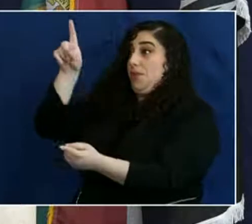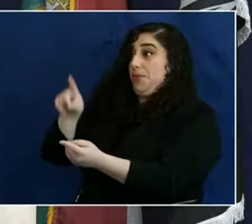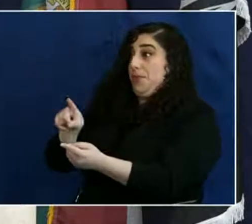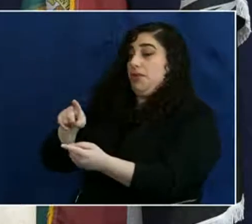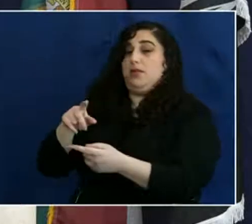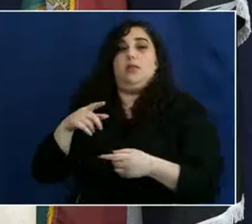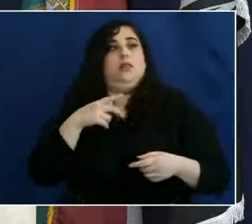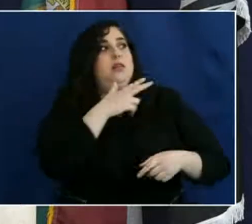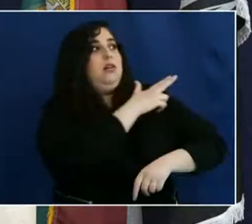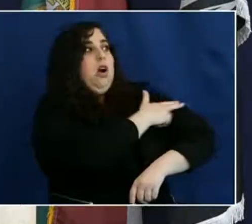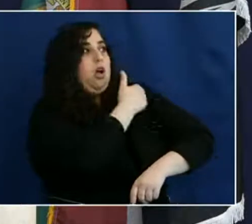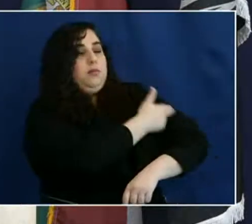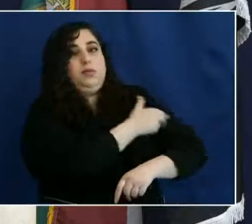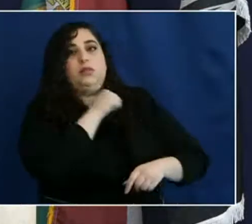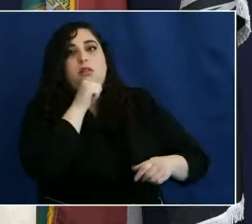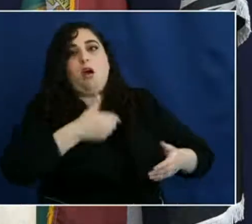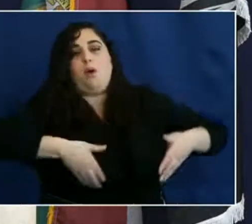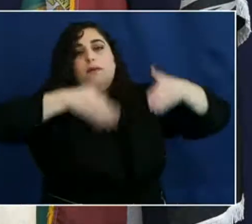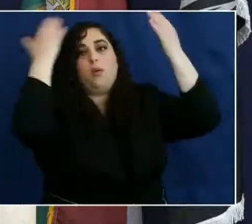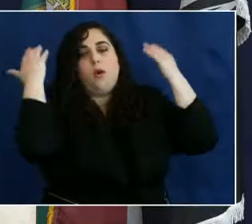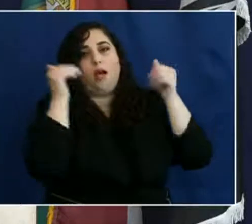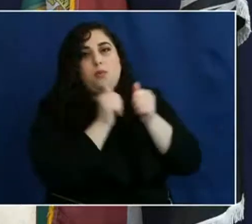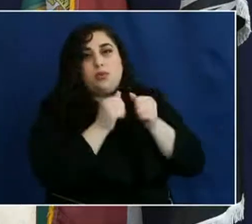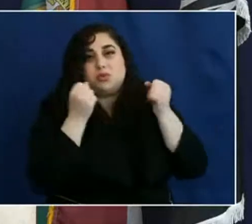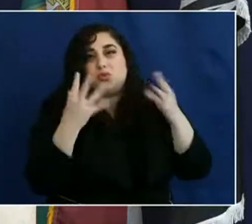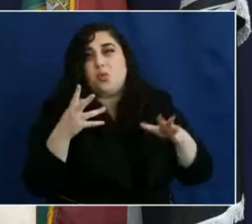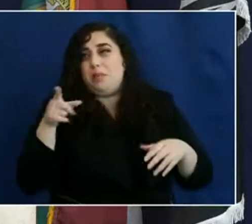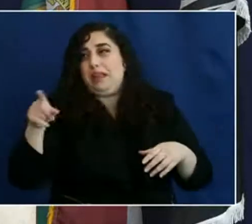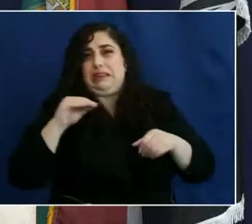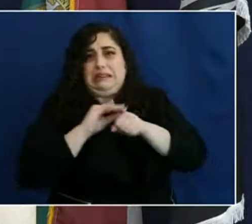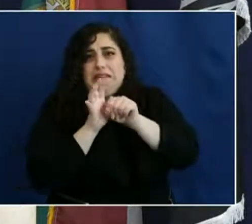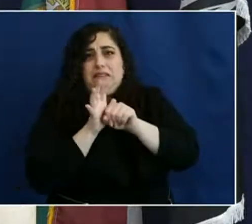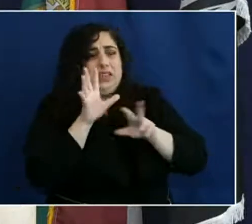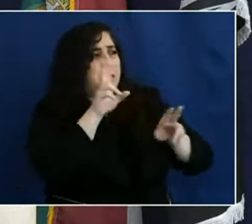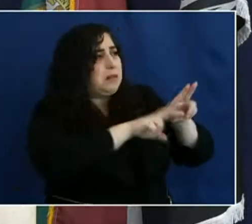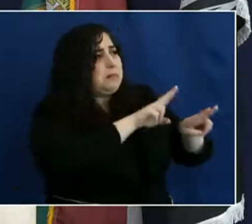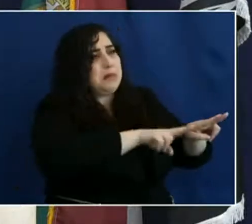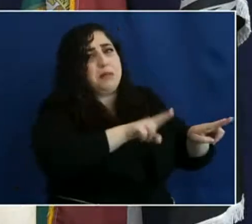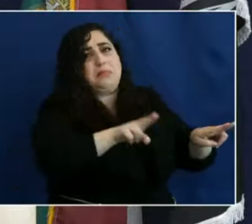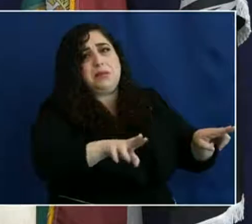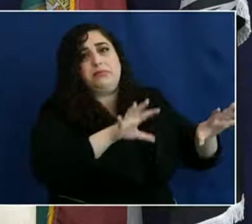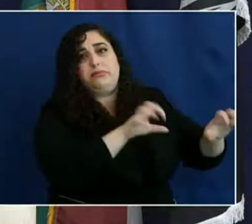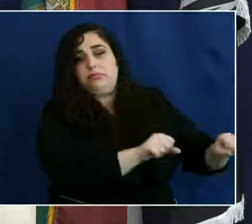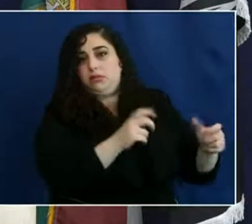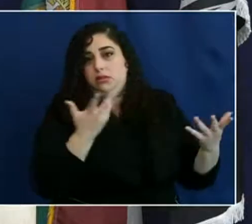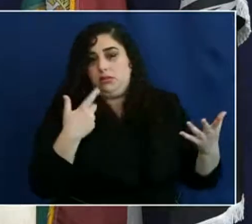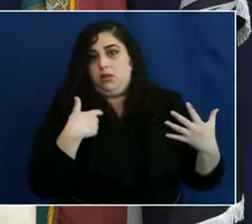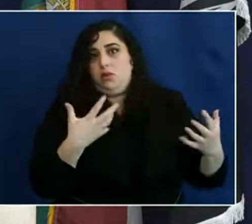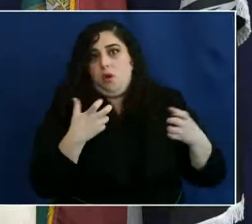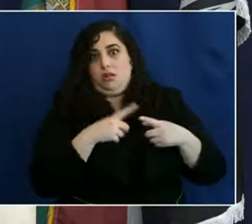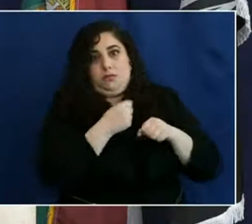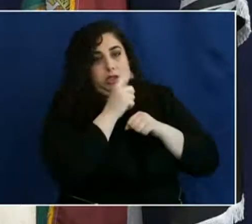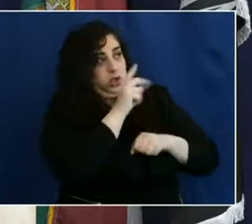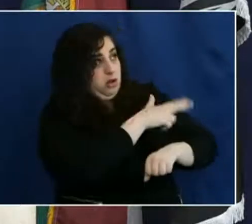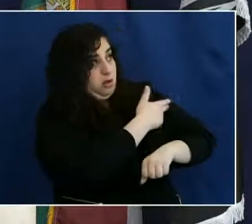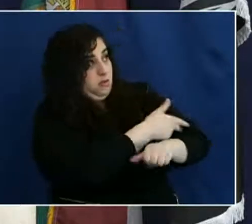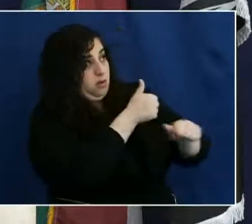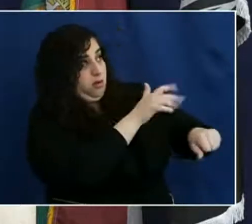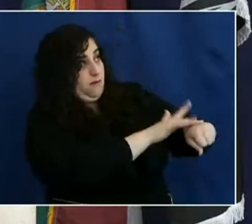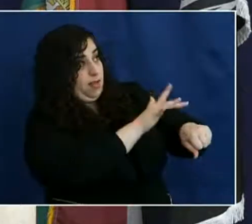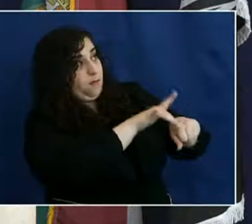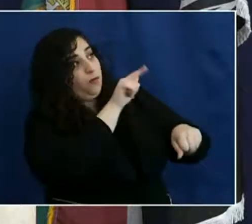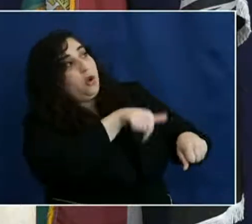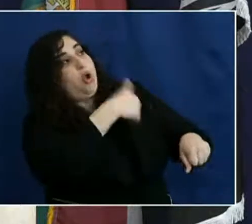completely. It was to control or slow the spread of COVID so that we wouldn't overwhelm the healthcare systems. Well, now that we have vaccinated the